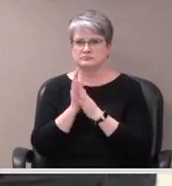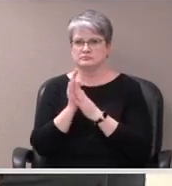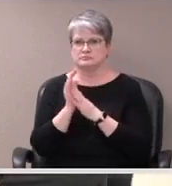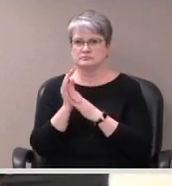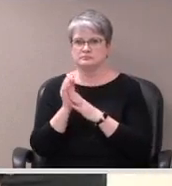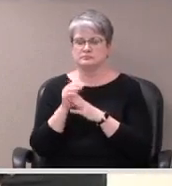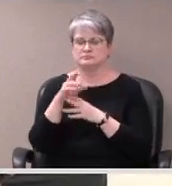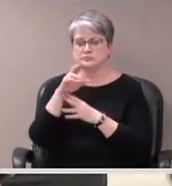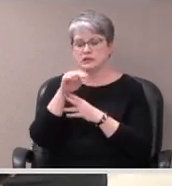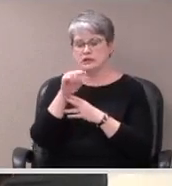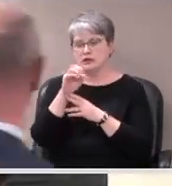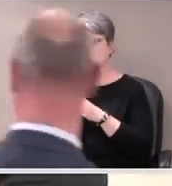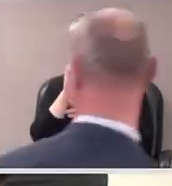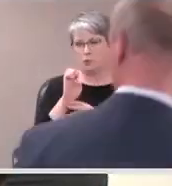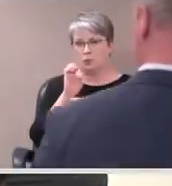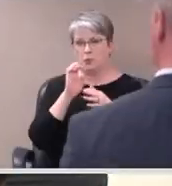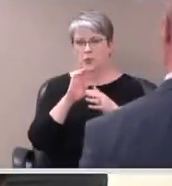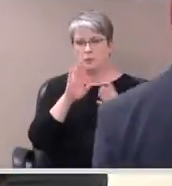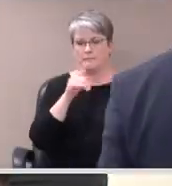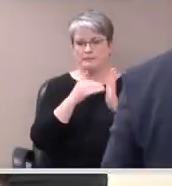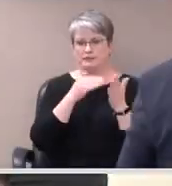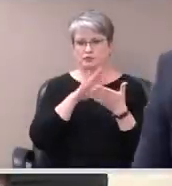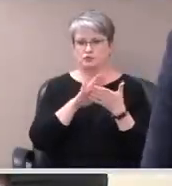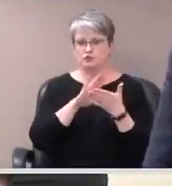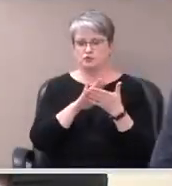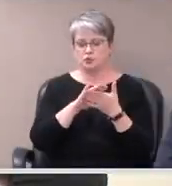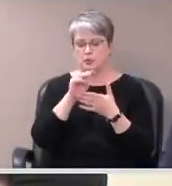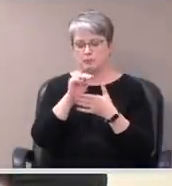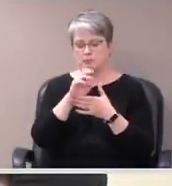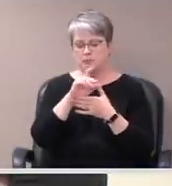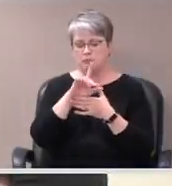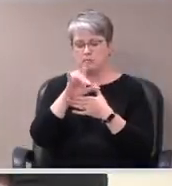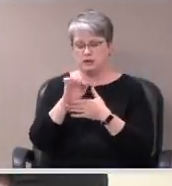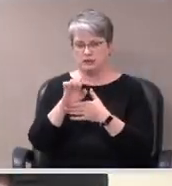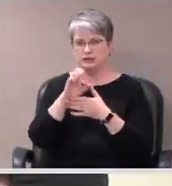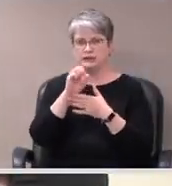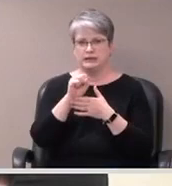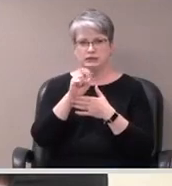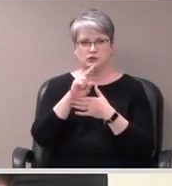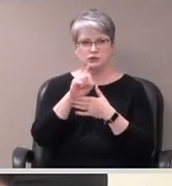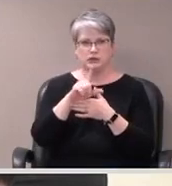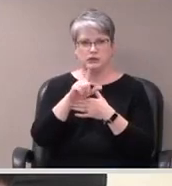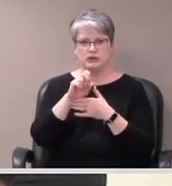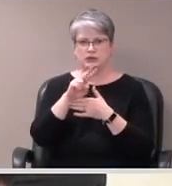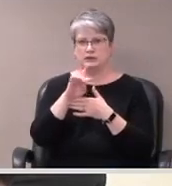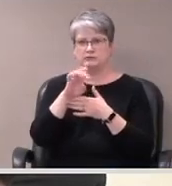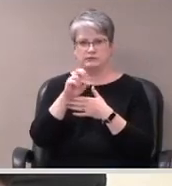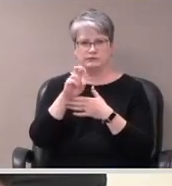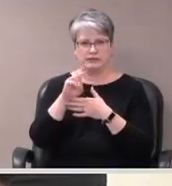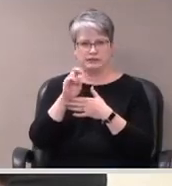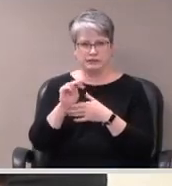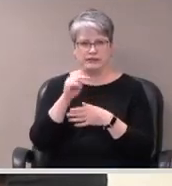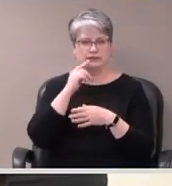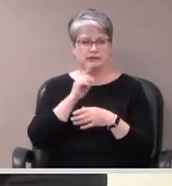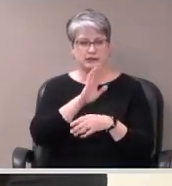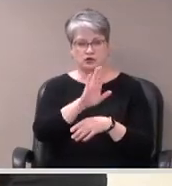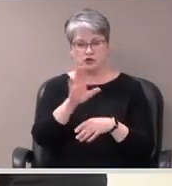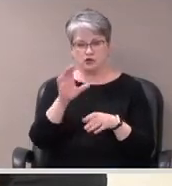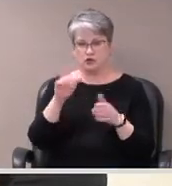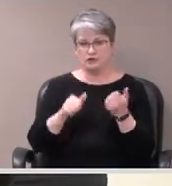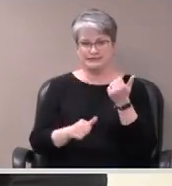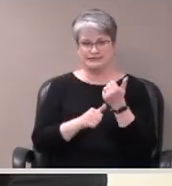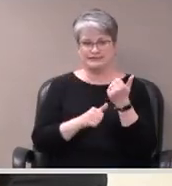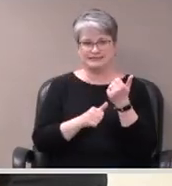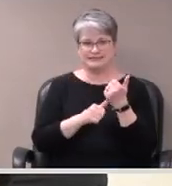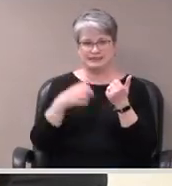No middle school teacher, Molly Sullivan. Joining her in the recognition is Assistant Superintendent Michelle Dillard and her